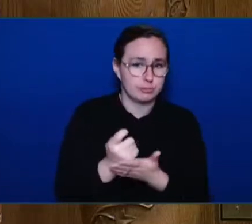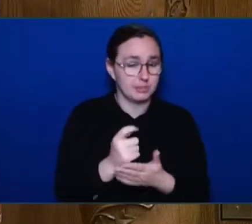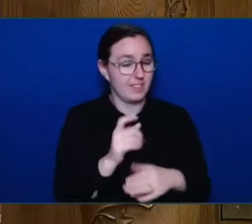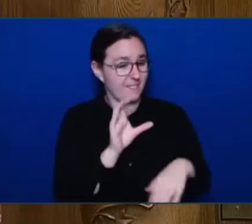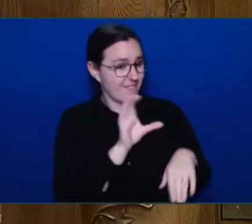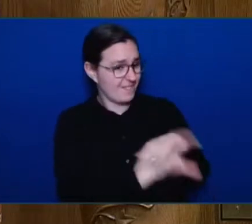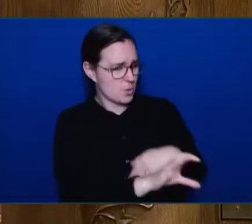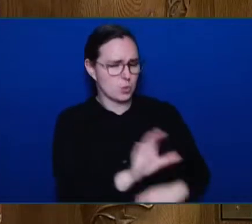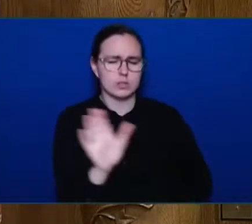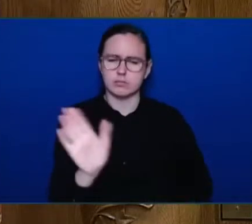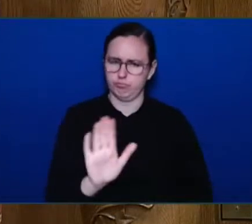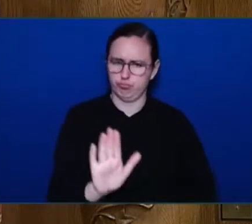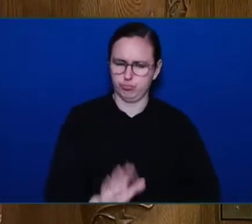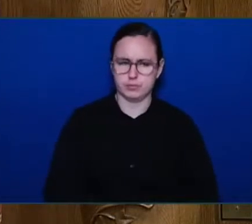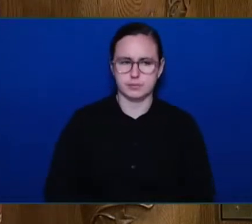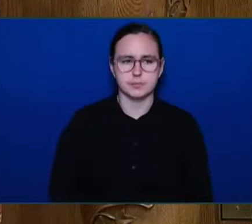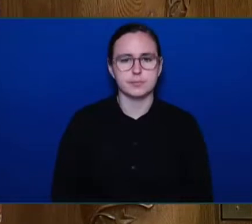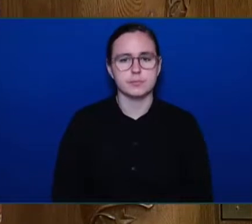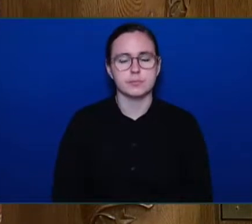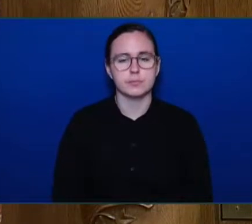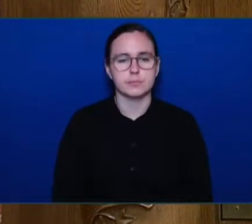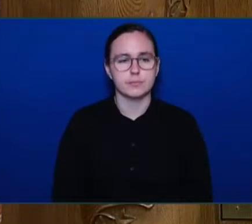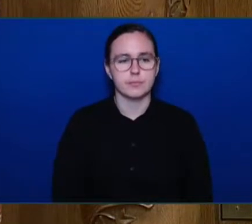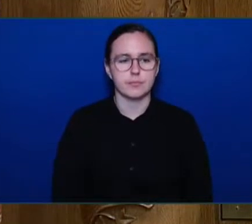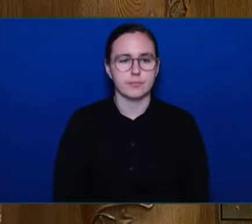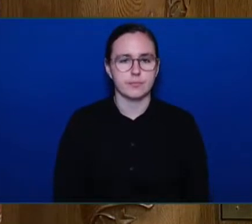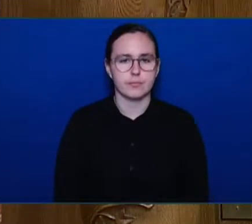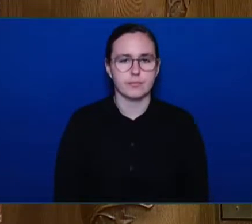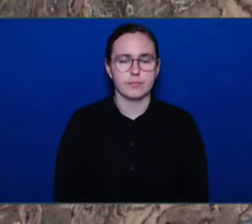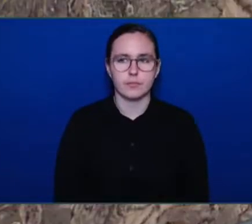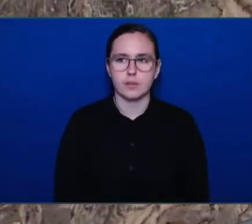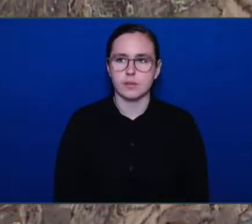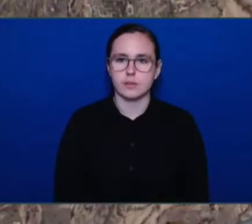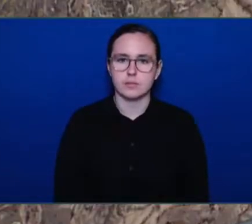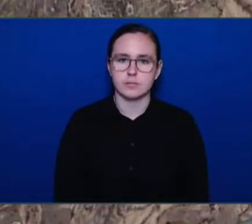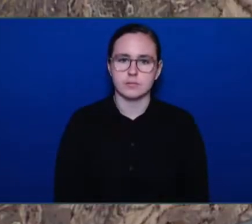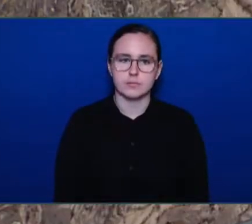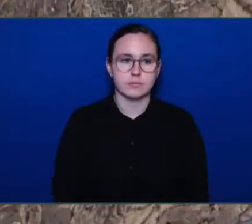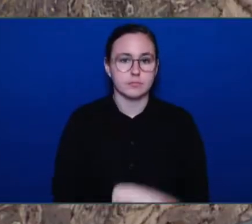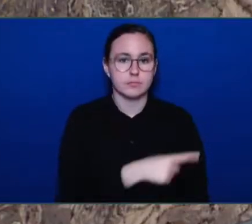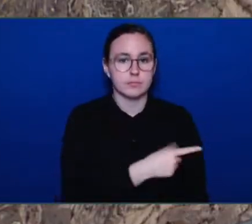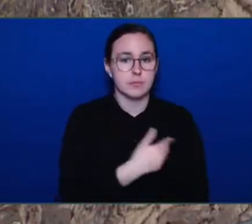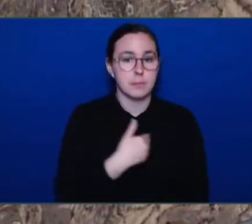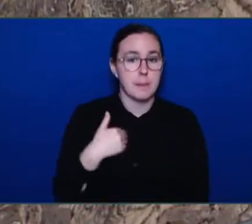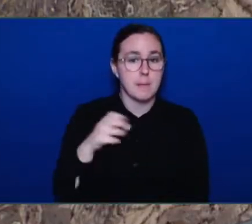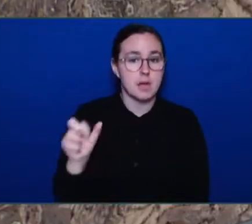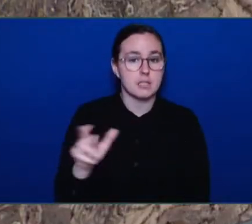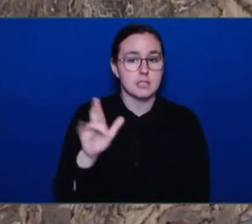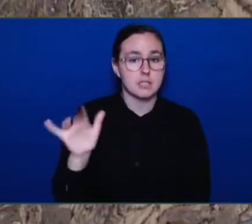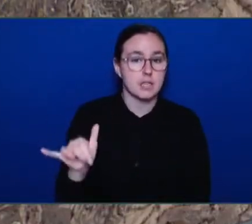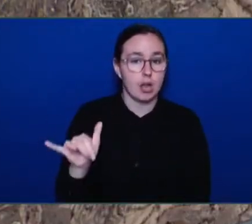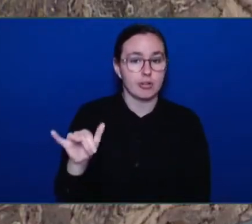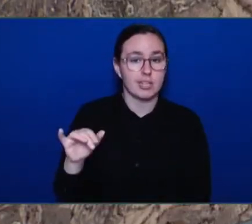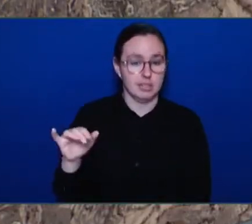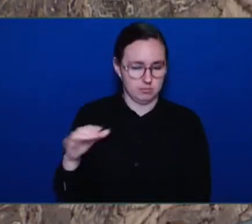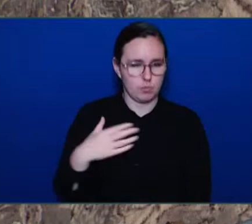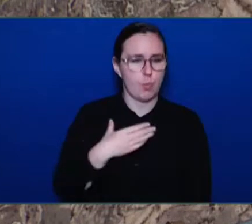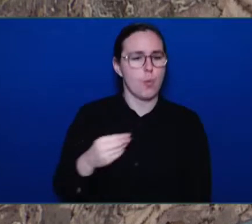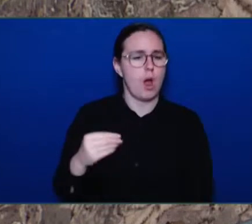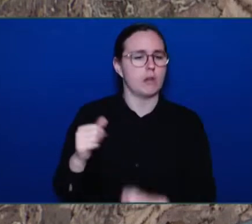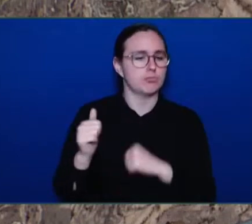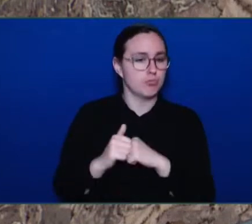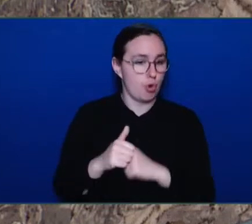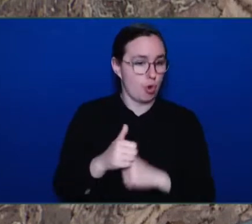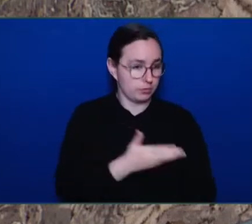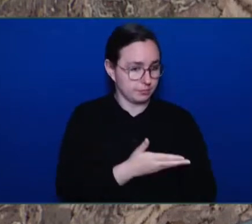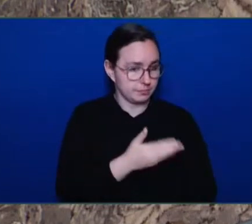Member for Surrey White Rock. Thank you, Mr. Speaker. Last week, parents of autistic children stood outside the